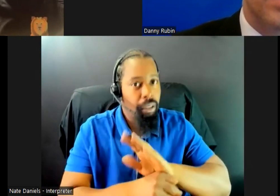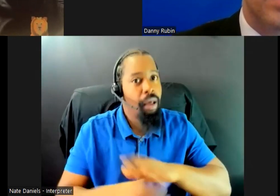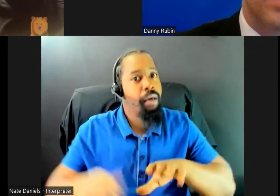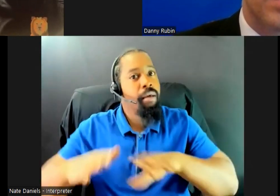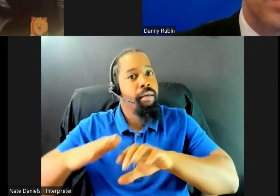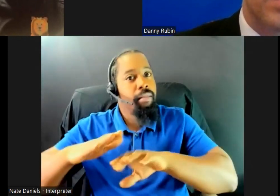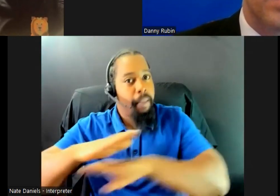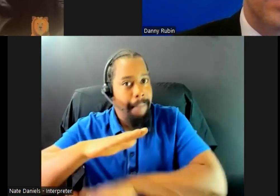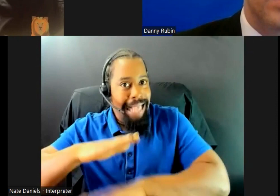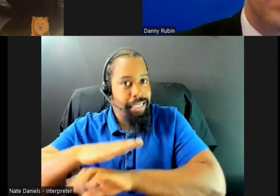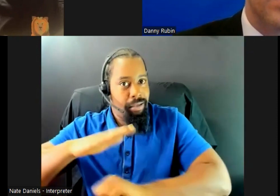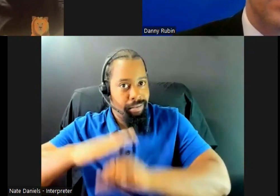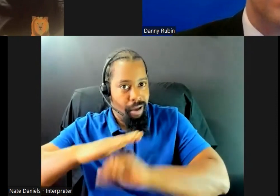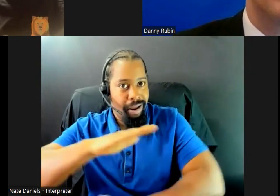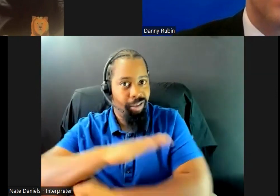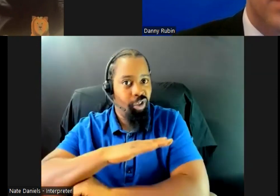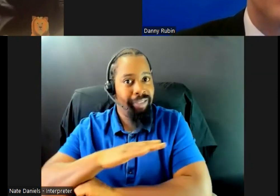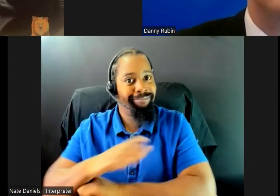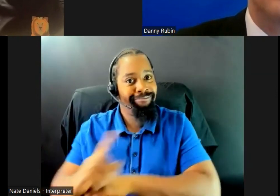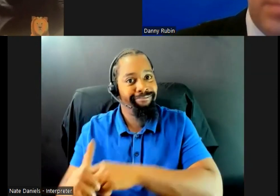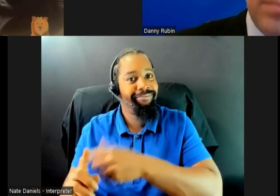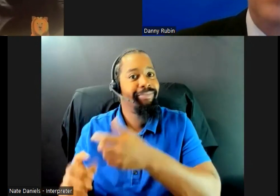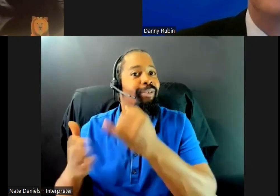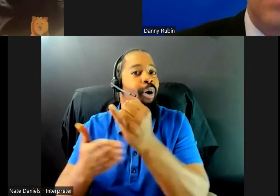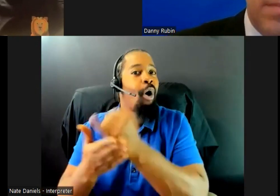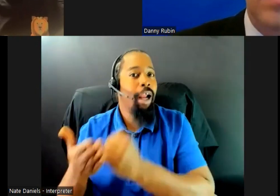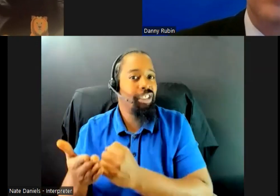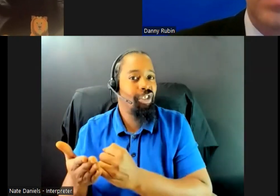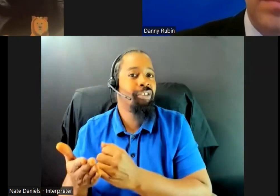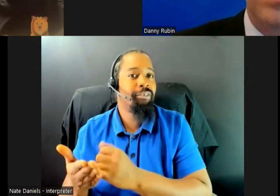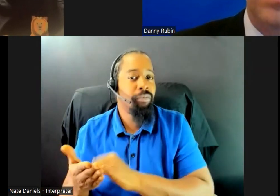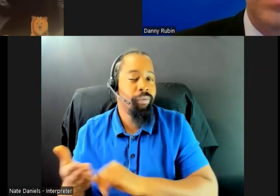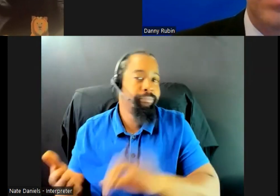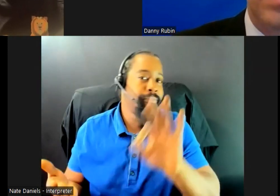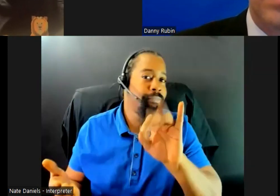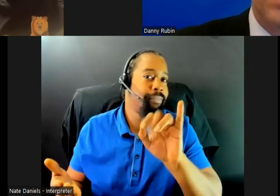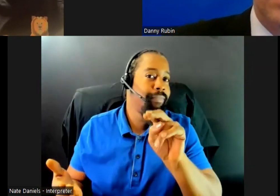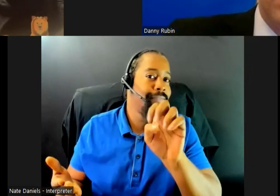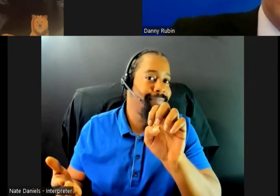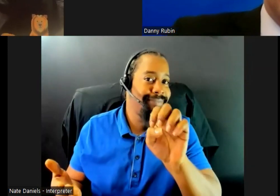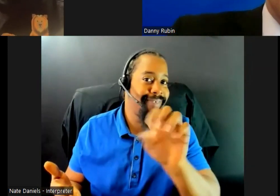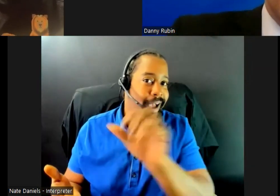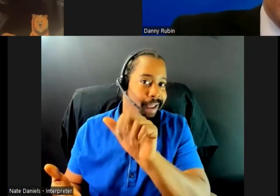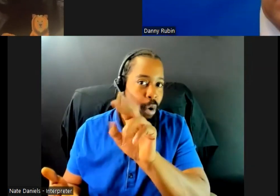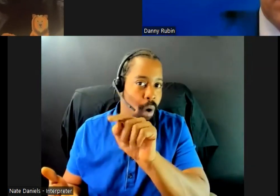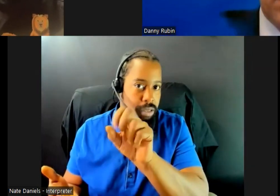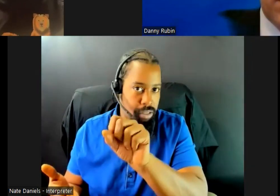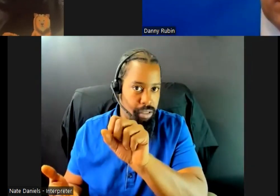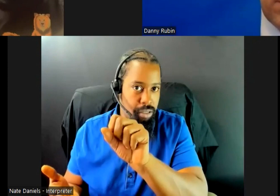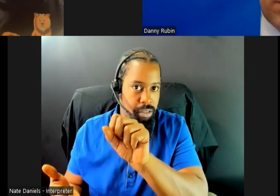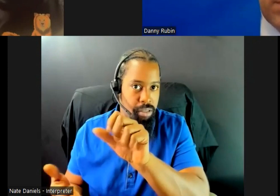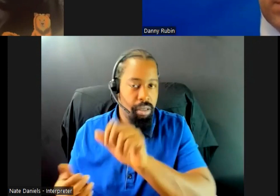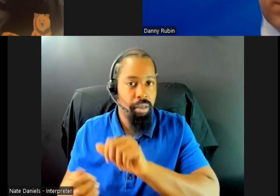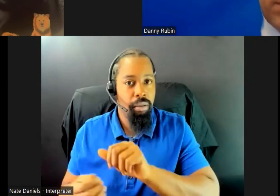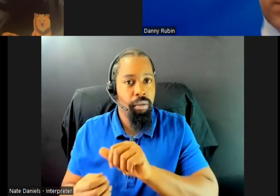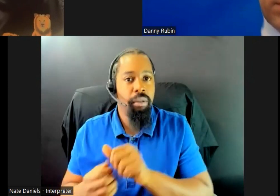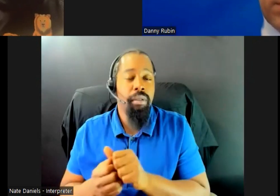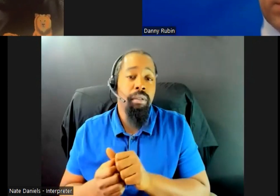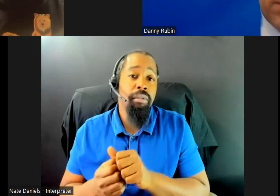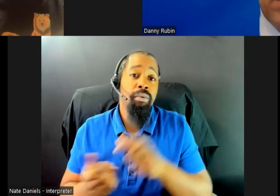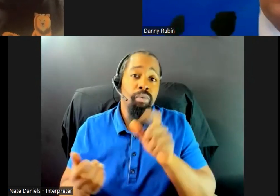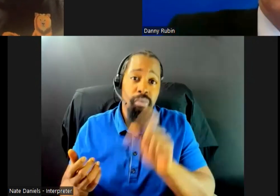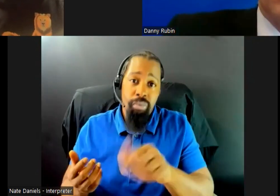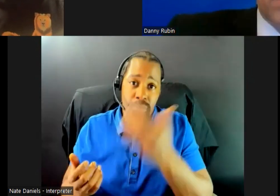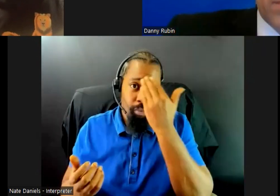fine arts and specialized in fashion. So I think you need to know art,